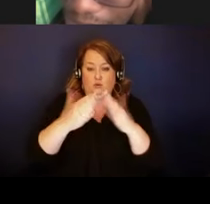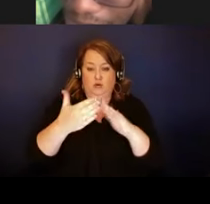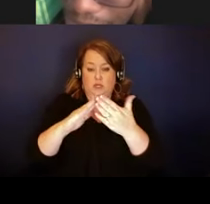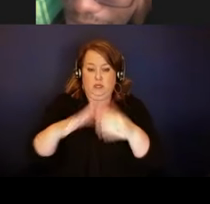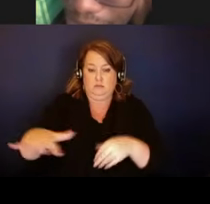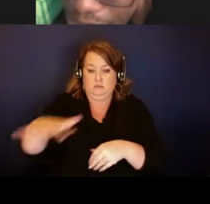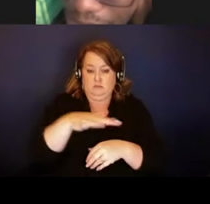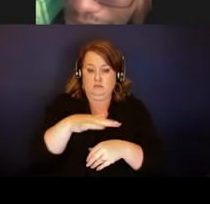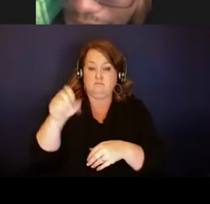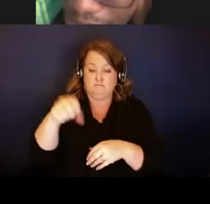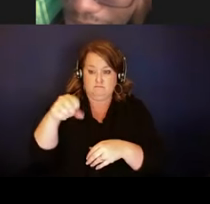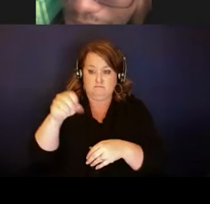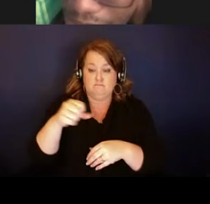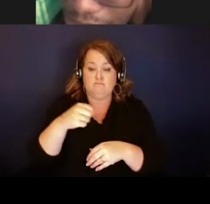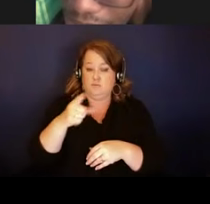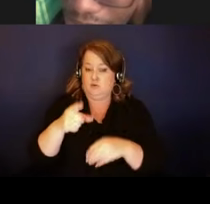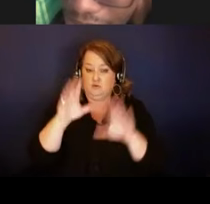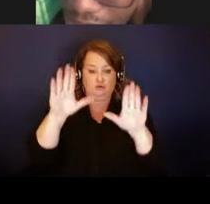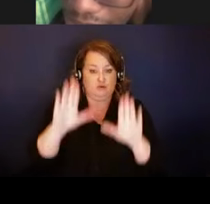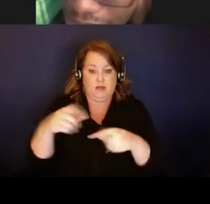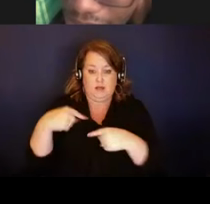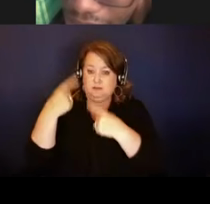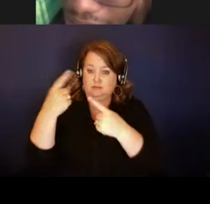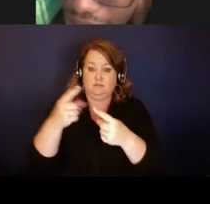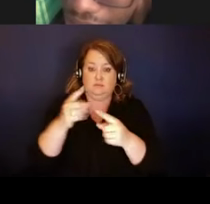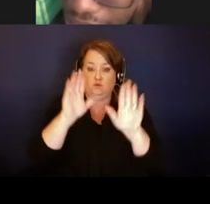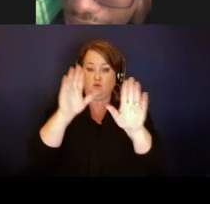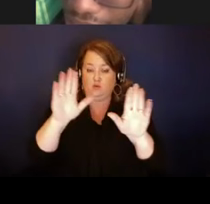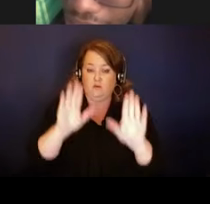You guys are doing really great. These are really good responses.